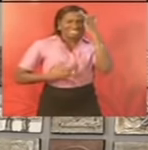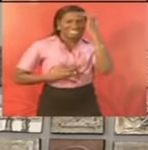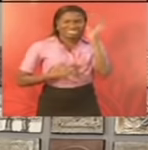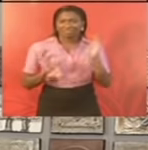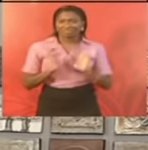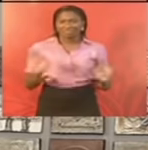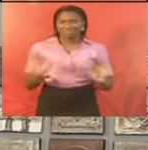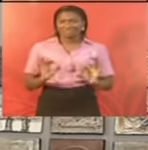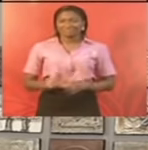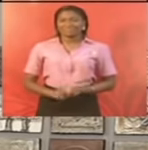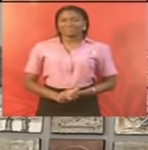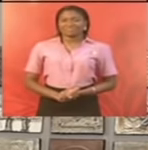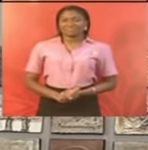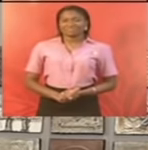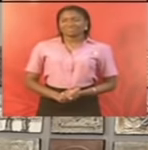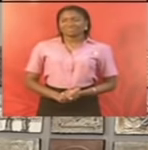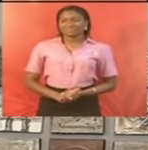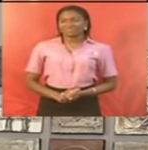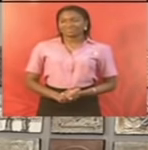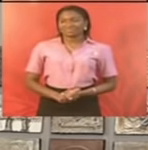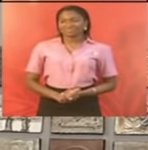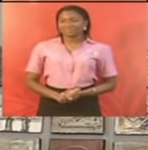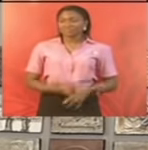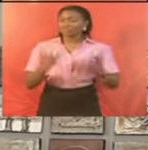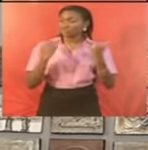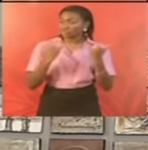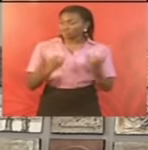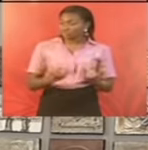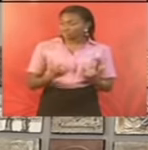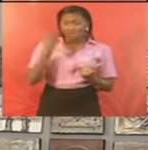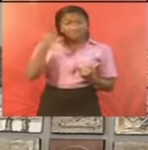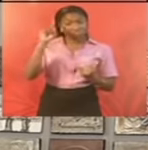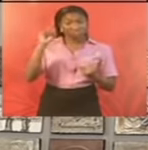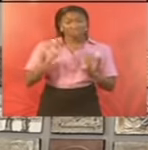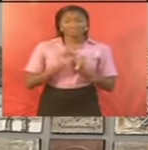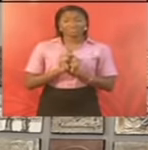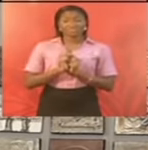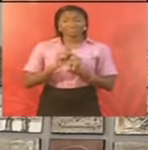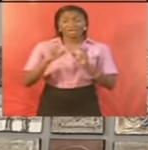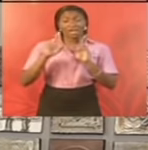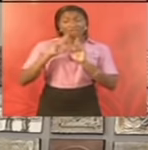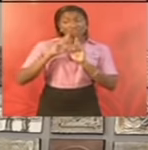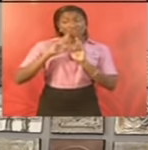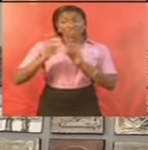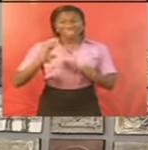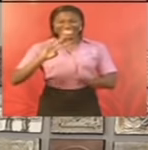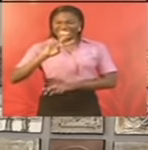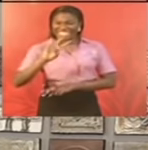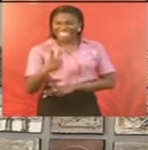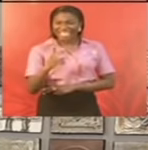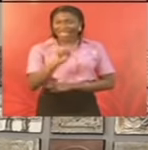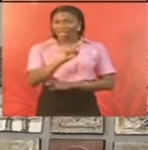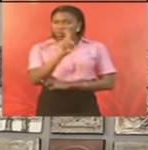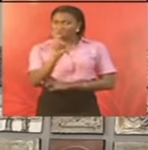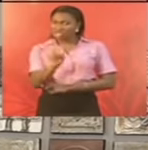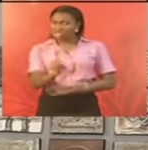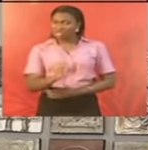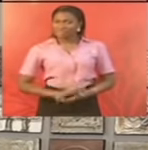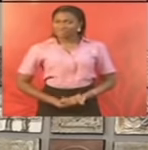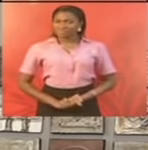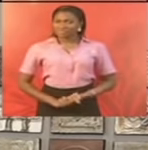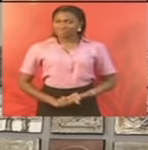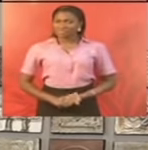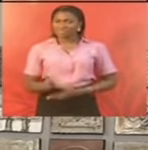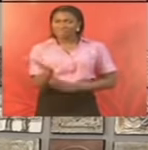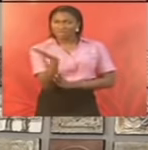Sukhchand. So that's just the epidemiologic perspective. To answer Mr. Kant's second question, why the deaths?